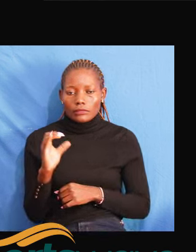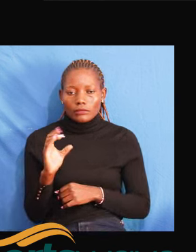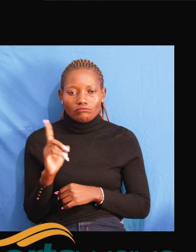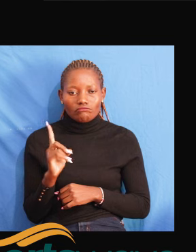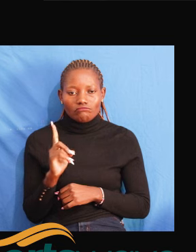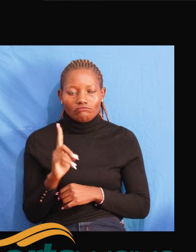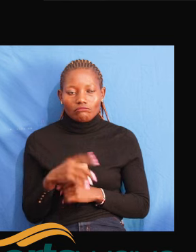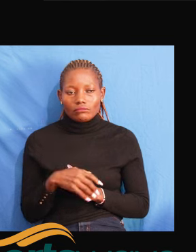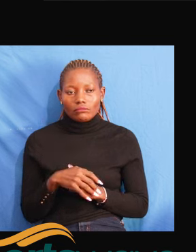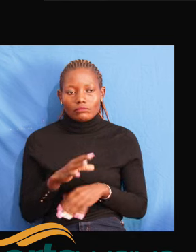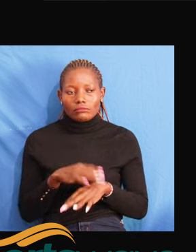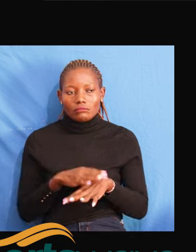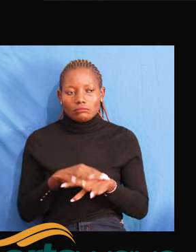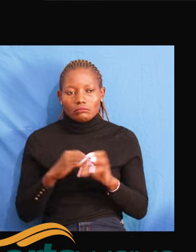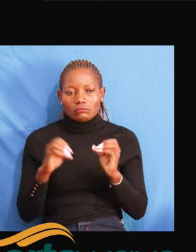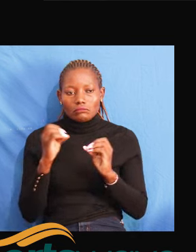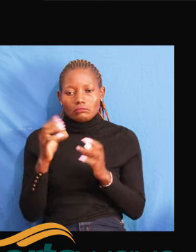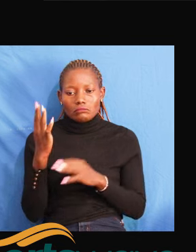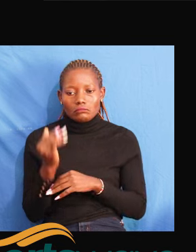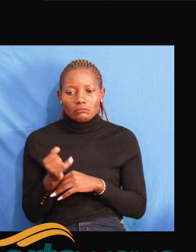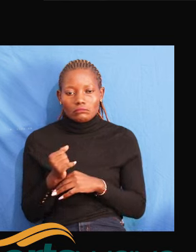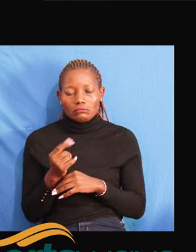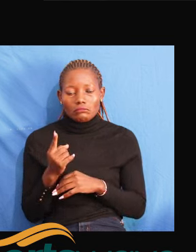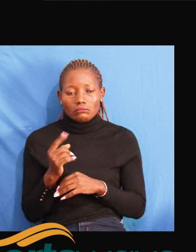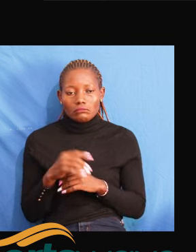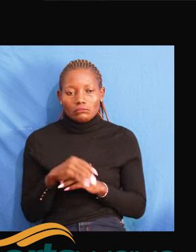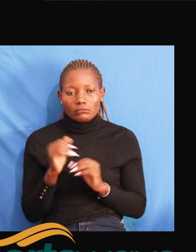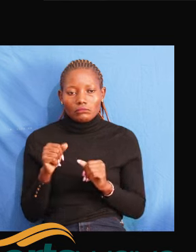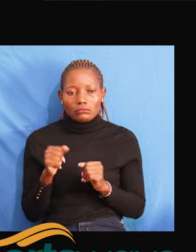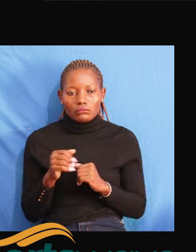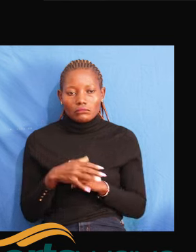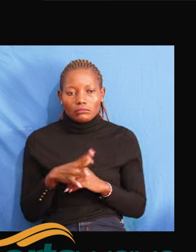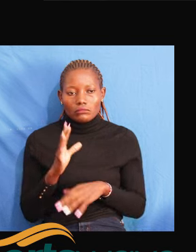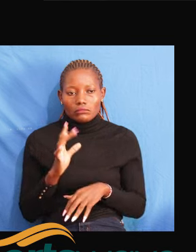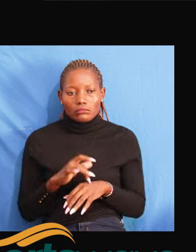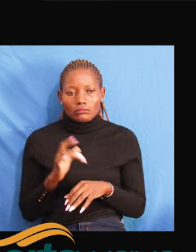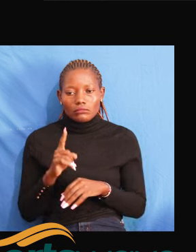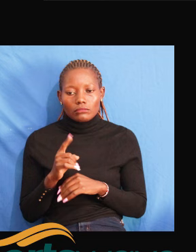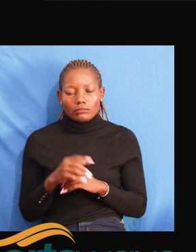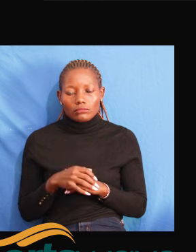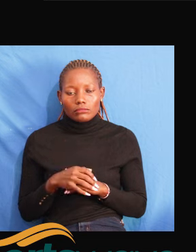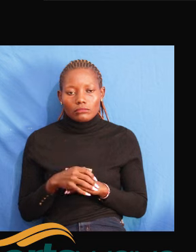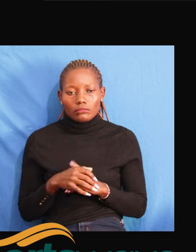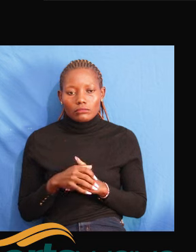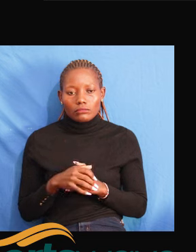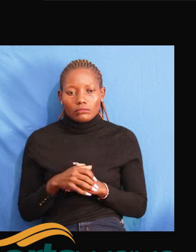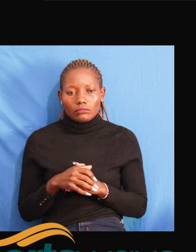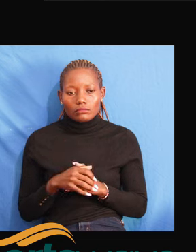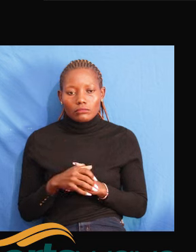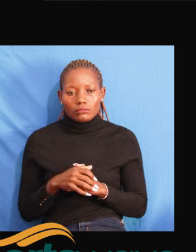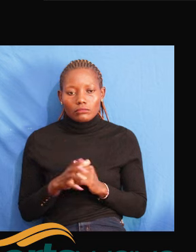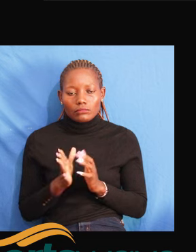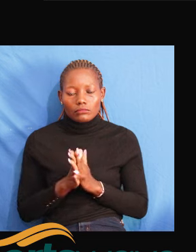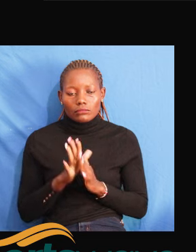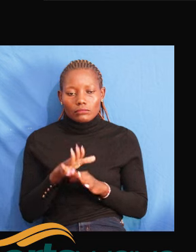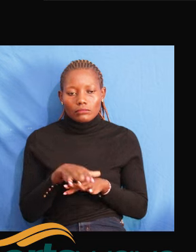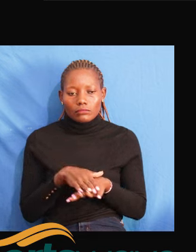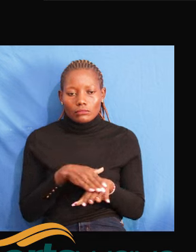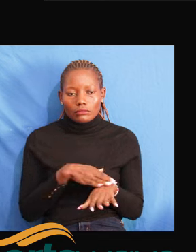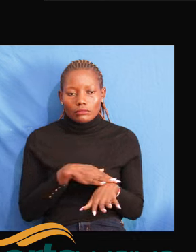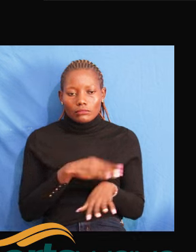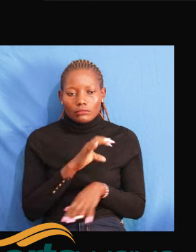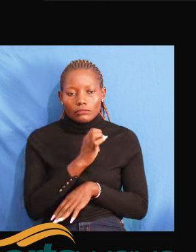it may make it worse, and it may delay the recovery process.